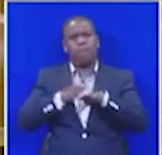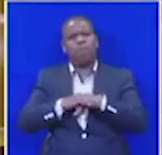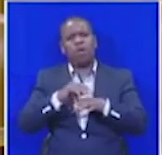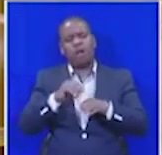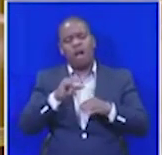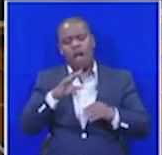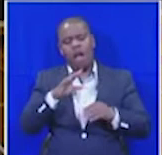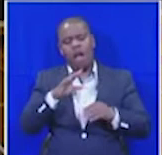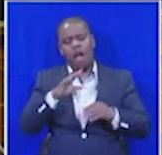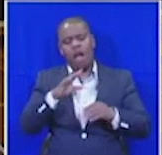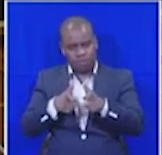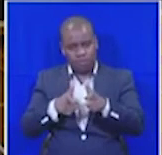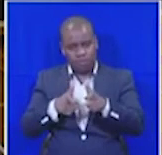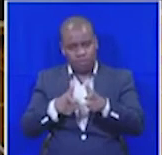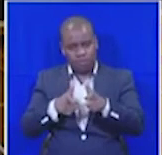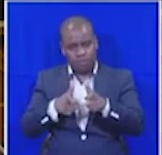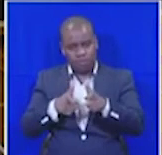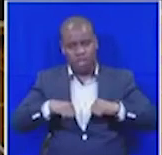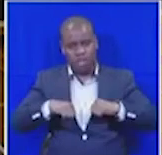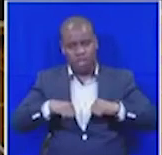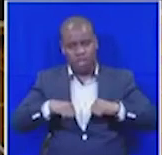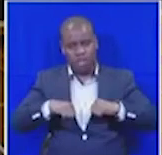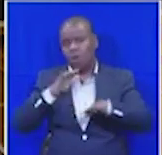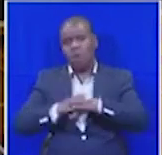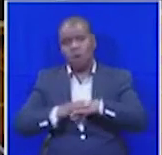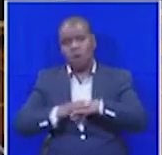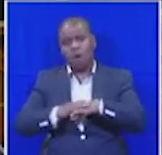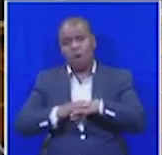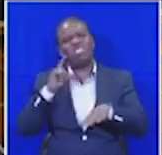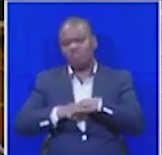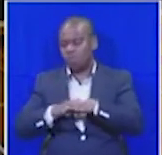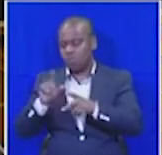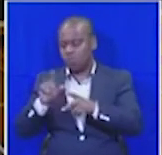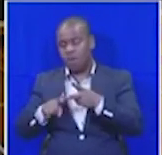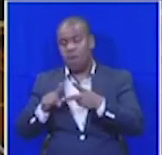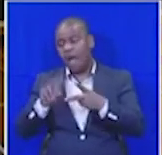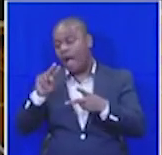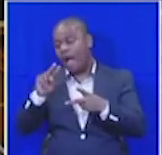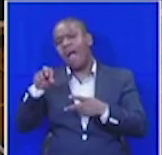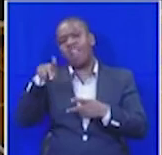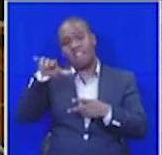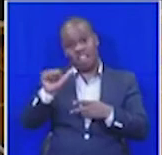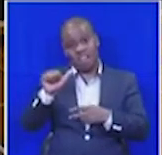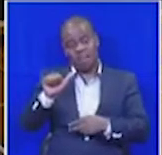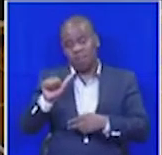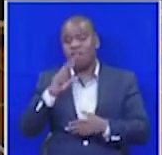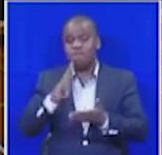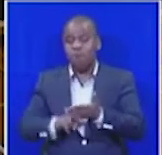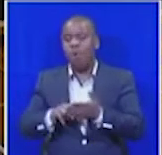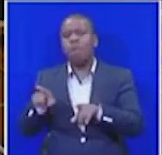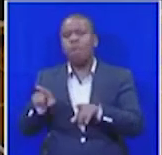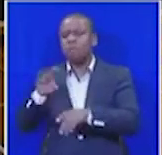pressure that gave Police Minister Nathi Nhleko a discredited Nkandla report along with his very